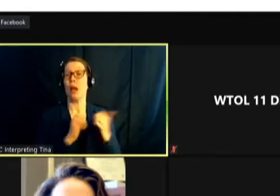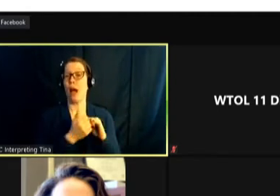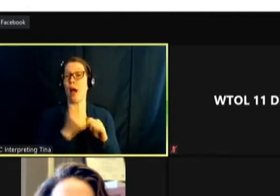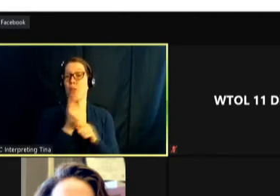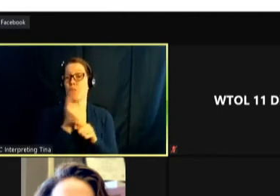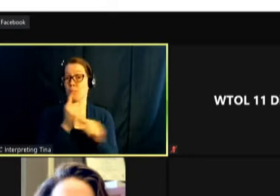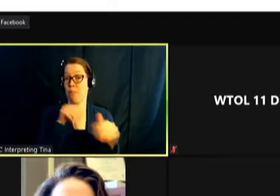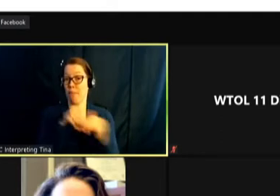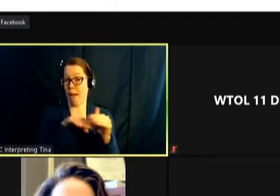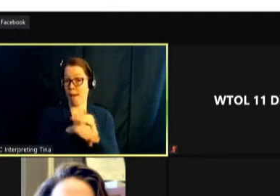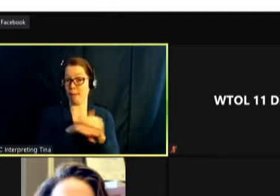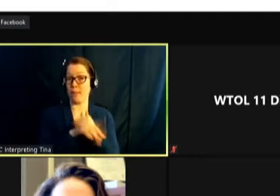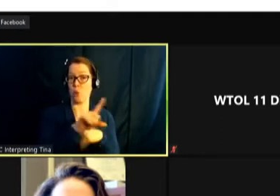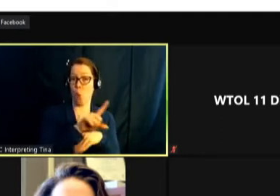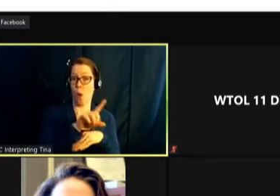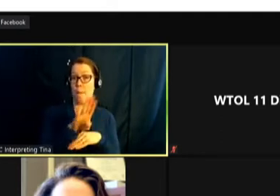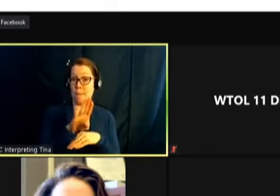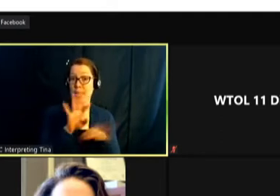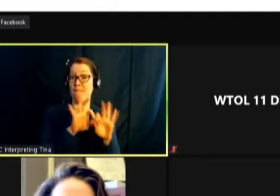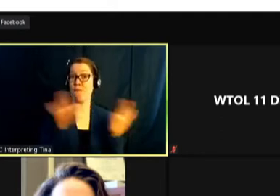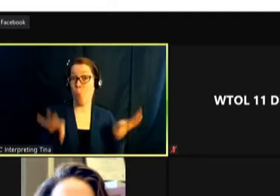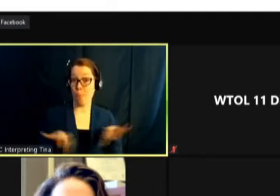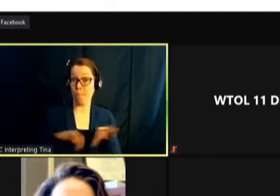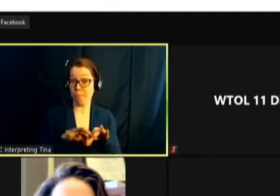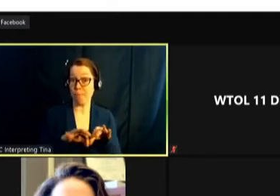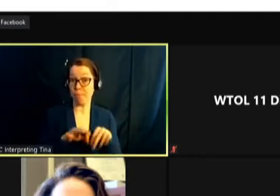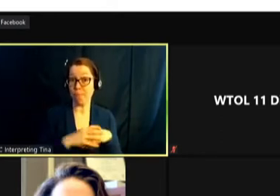the 1B